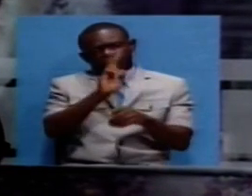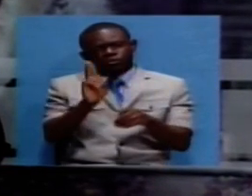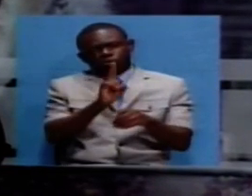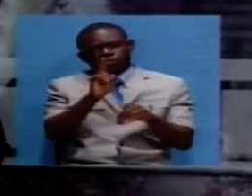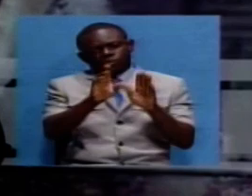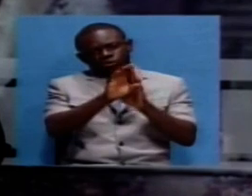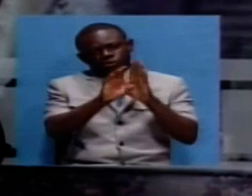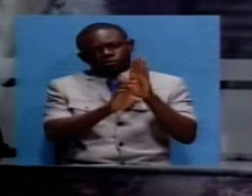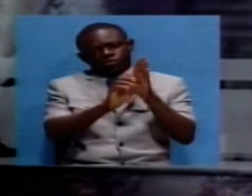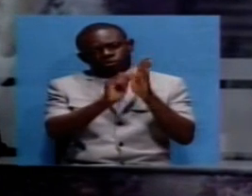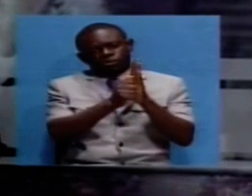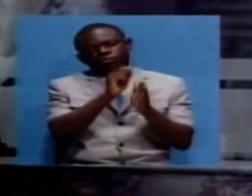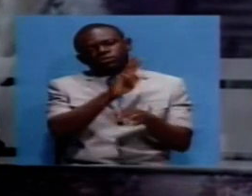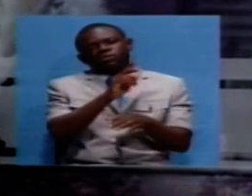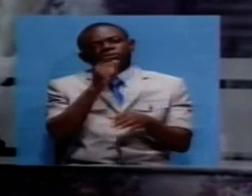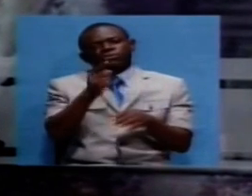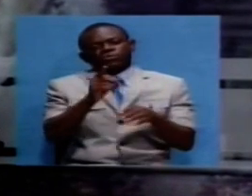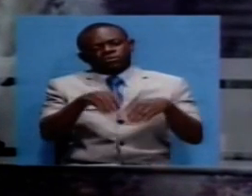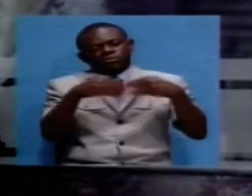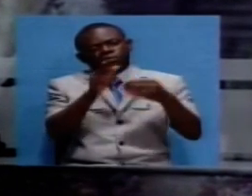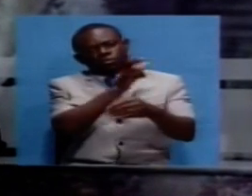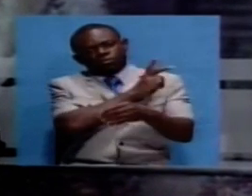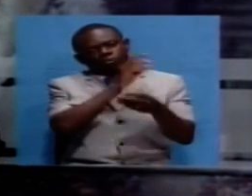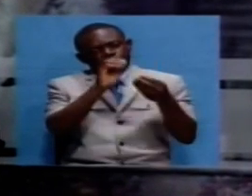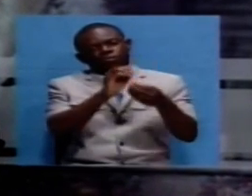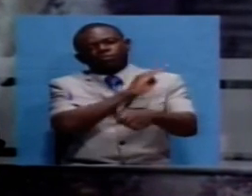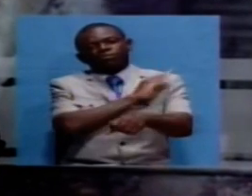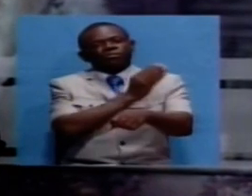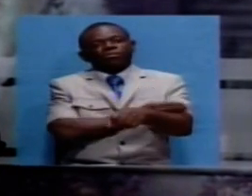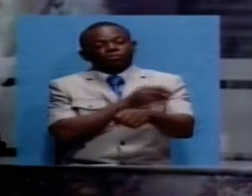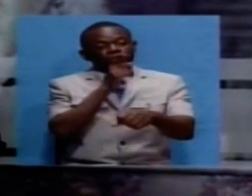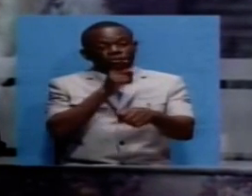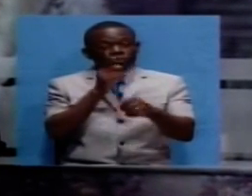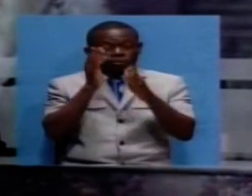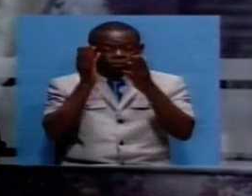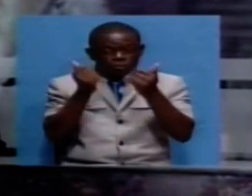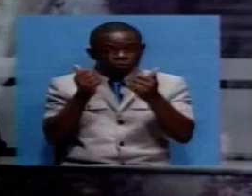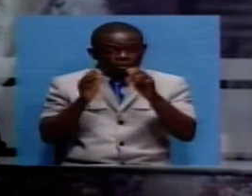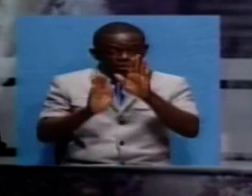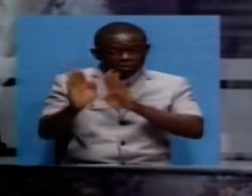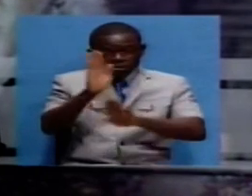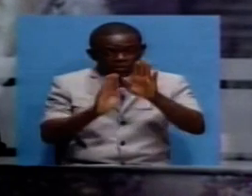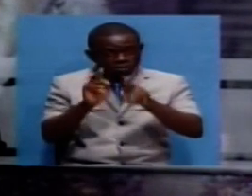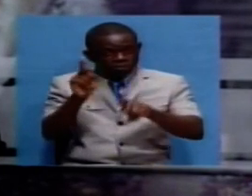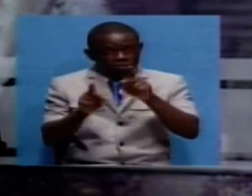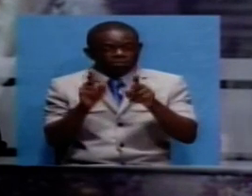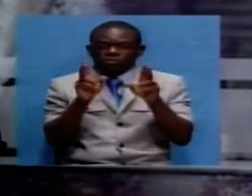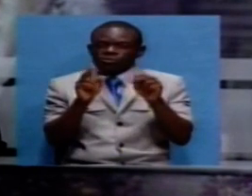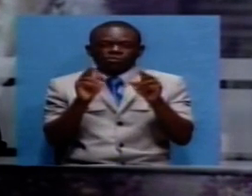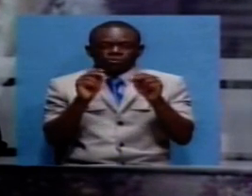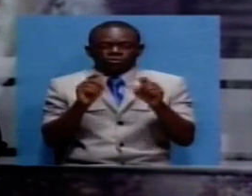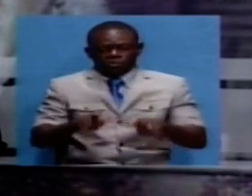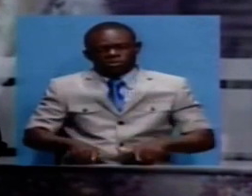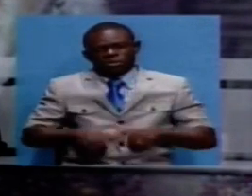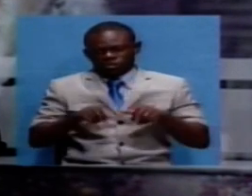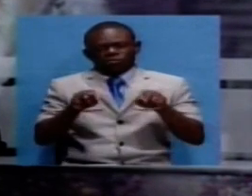deal with the security situation is not aimed at harassing people or disrupting normal operations in the country. The president says